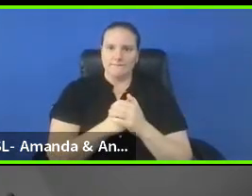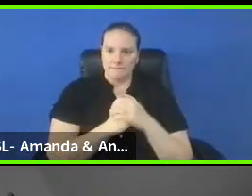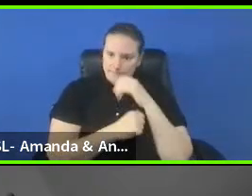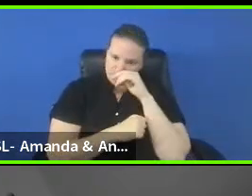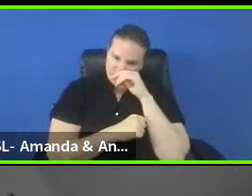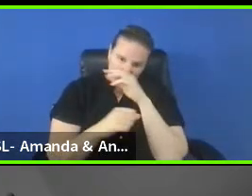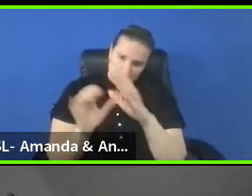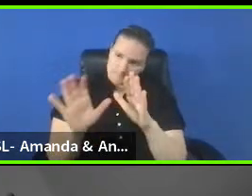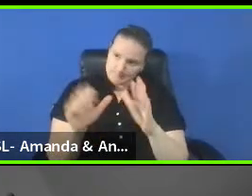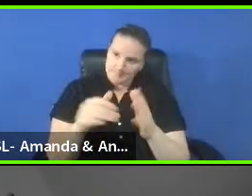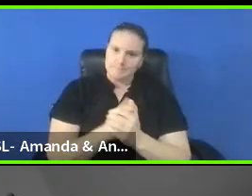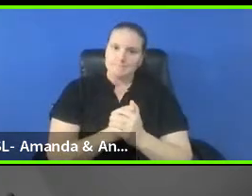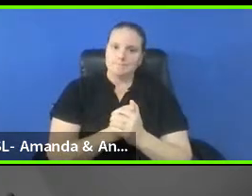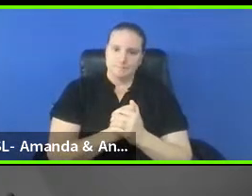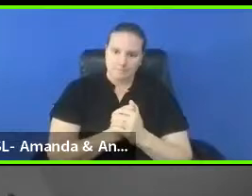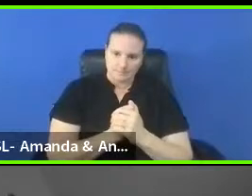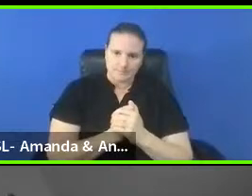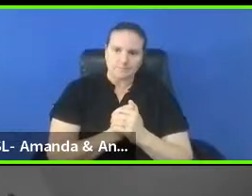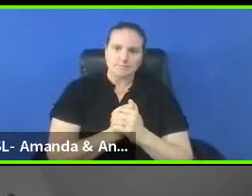Excellent.